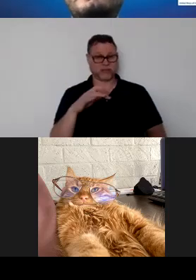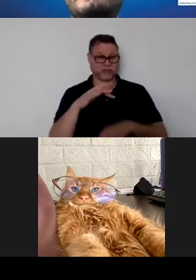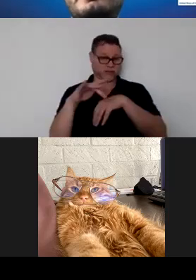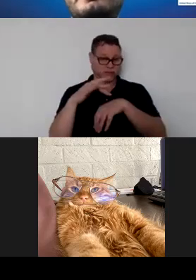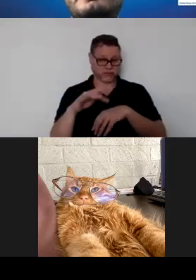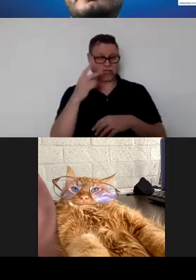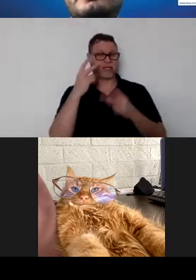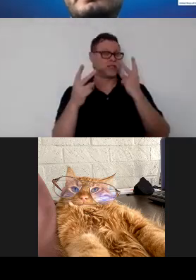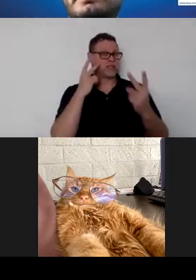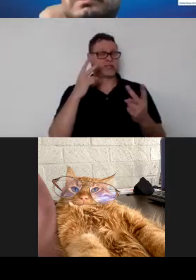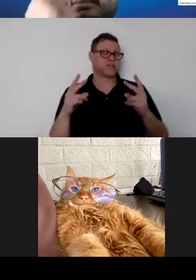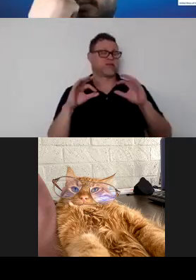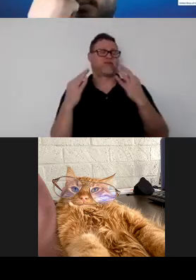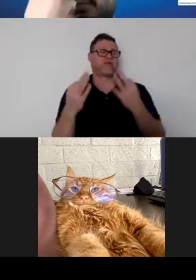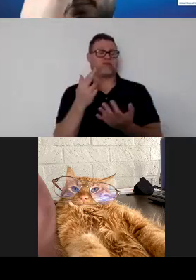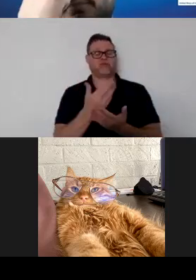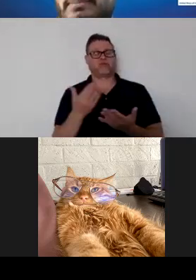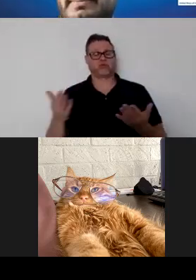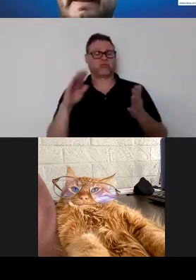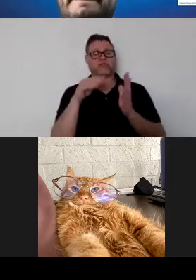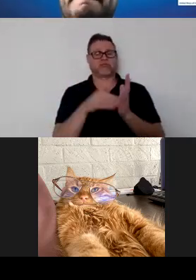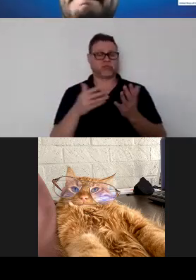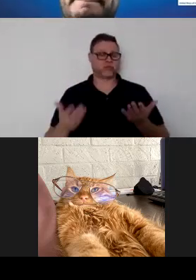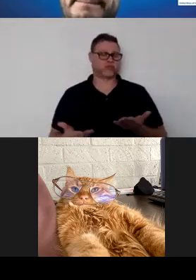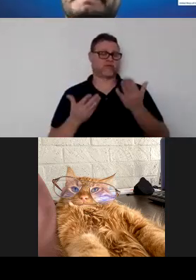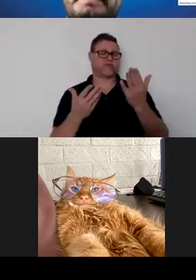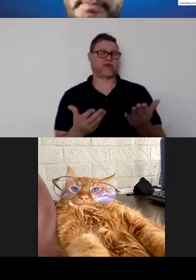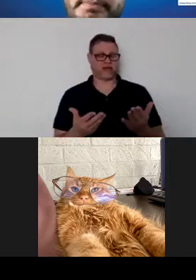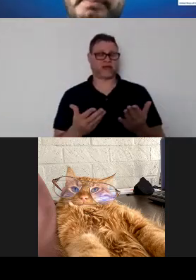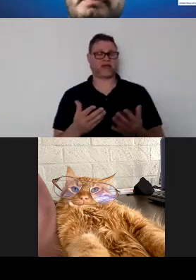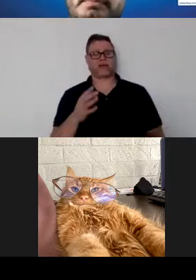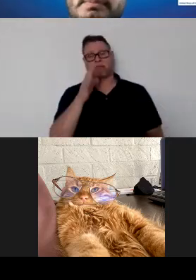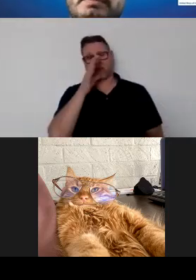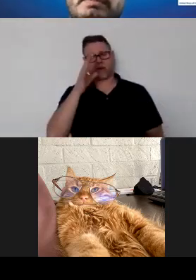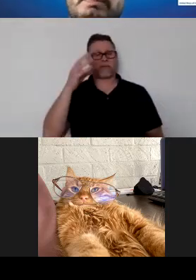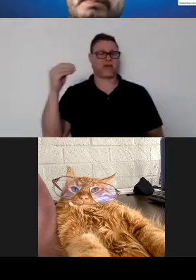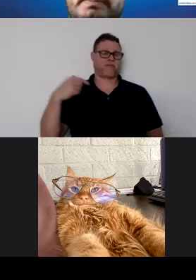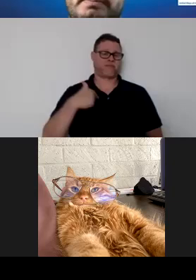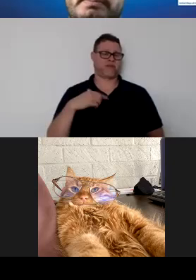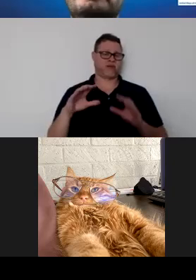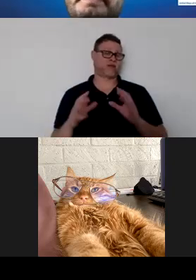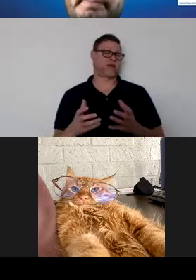seen, for example, family resource centers that are providing, mommy and me class, or,